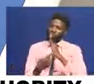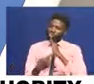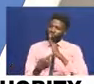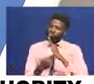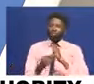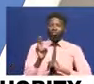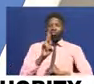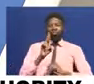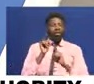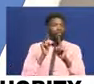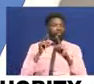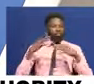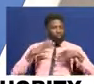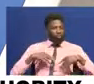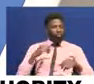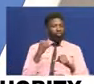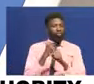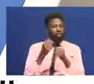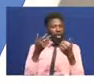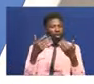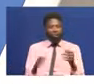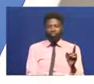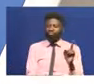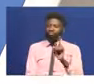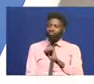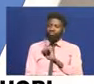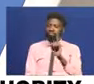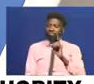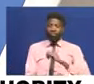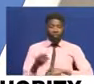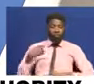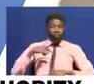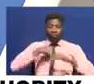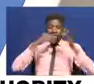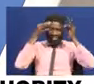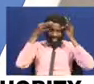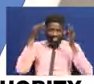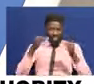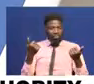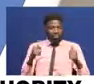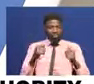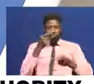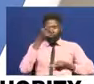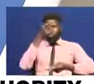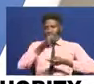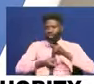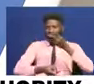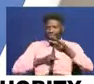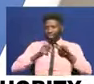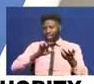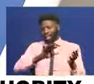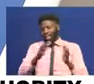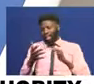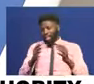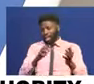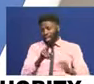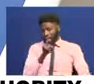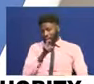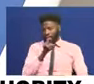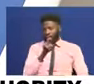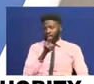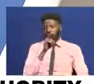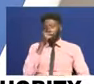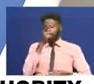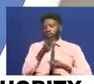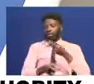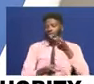No, we want it to be efficient. We have actually not determined in terms of mapping and process mapping. Mm-hmm. That is some of the processes that are going through now,